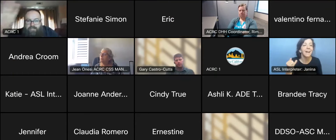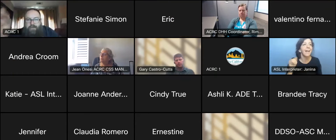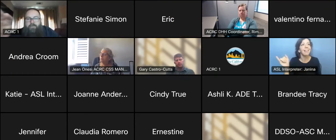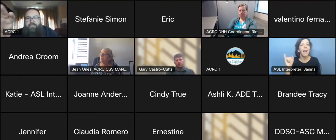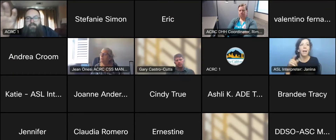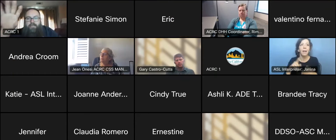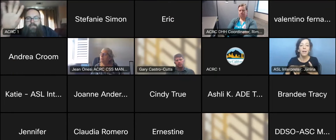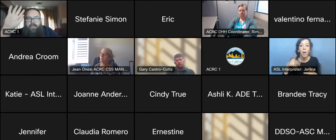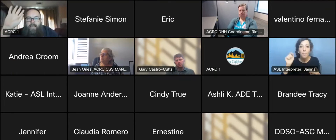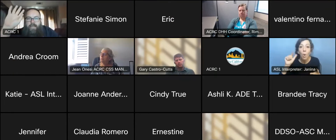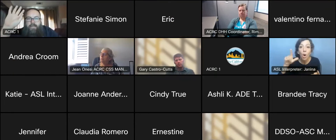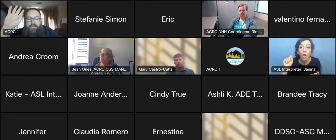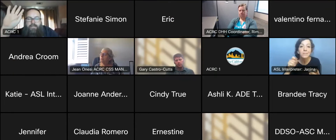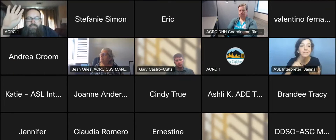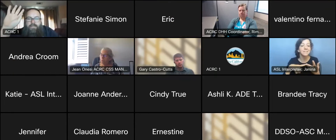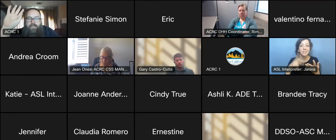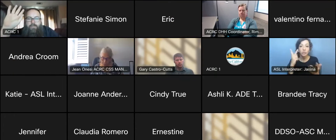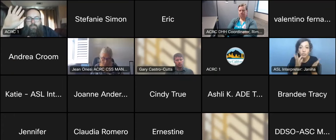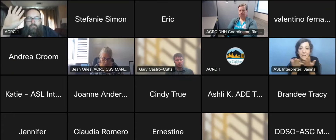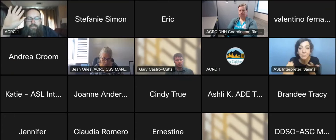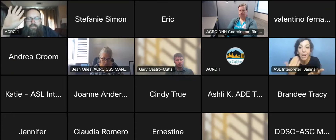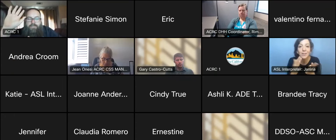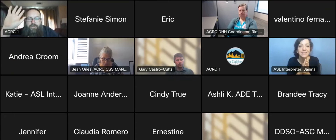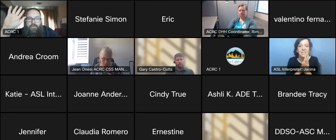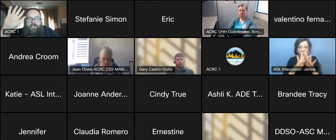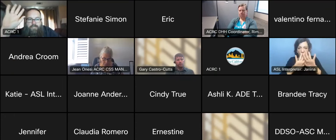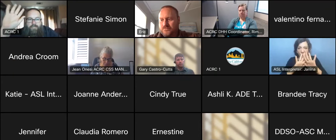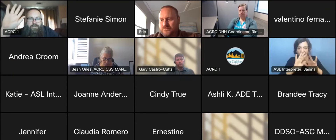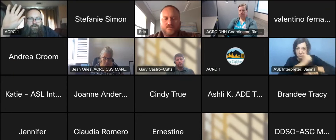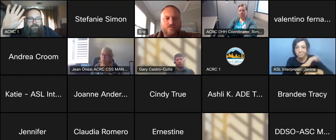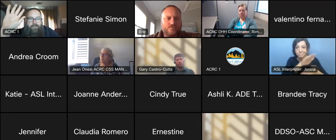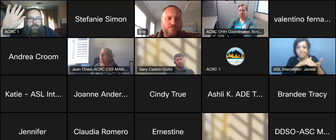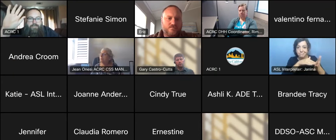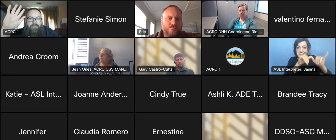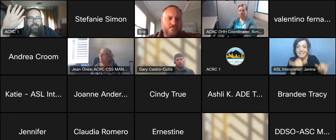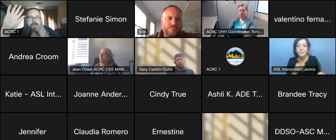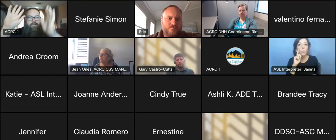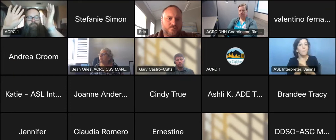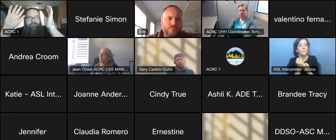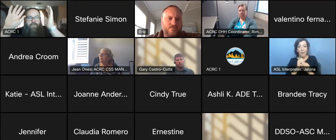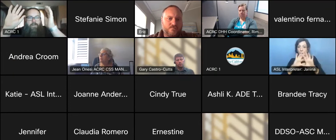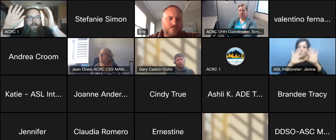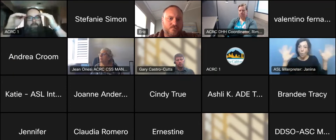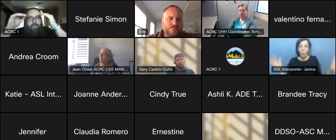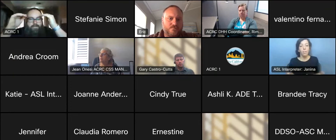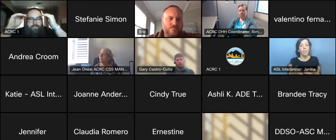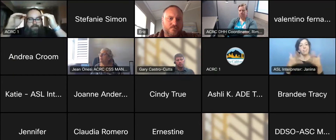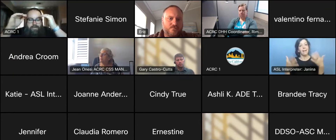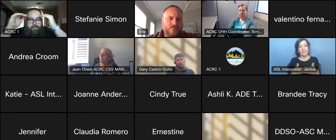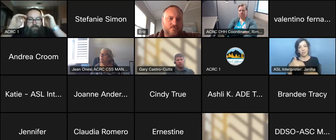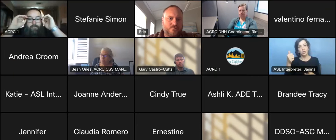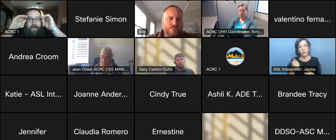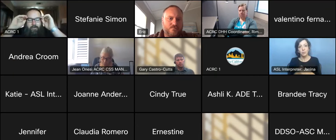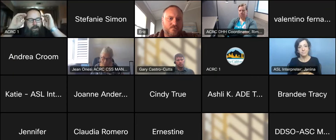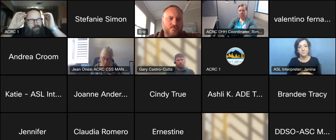the transparency and things, it will make things so much easier because we are not going to continue. I